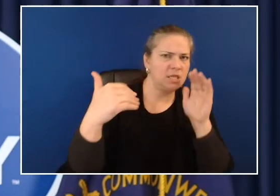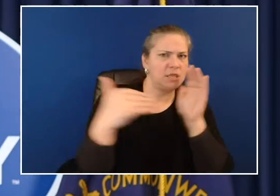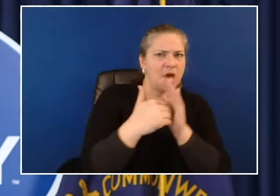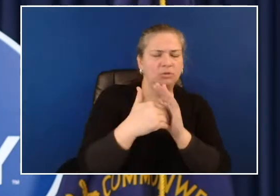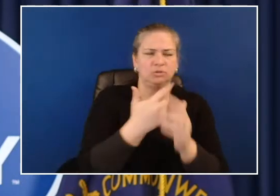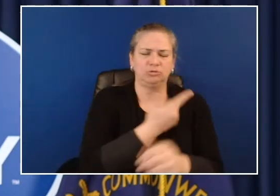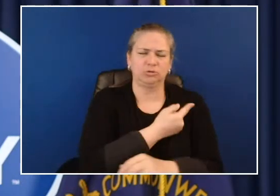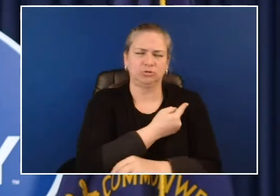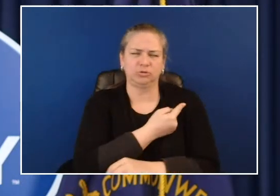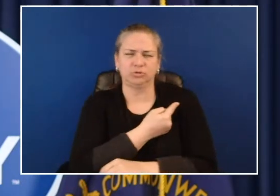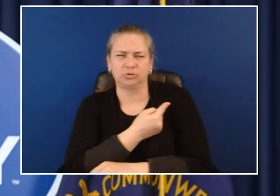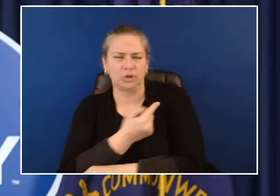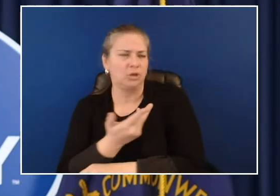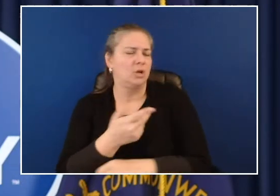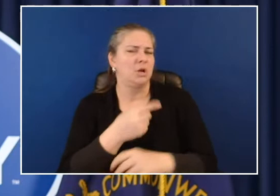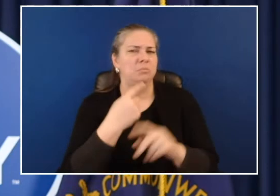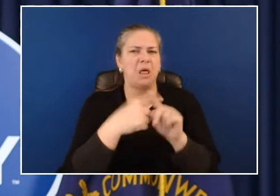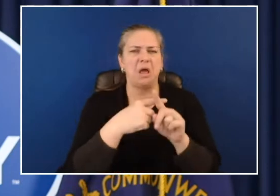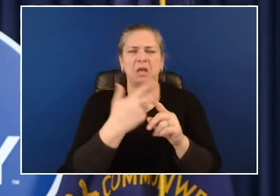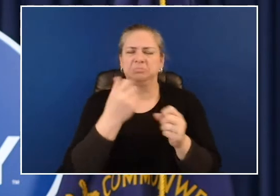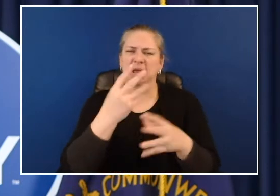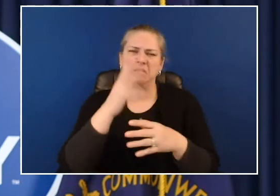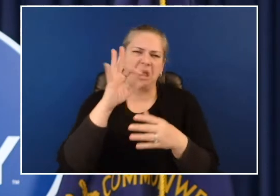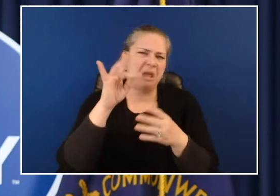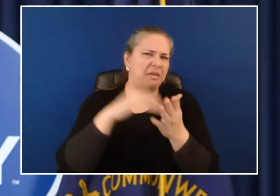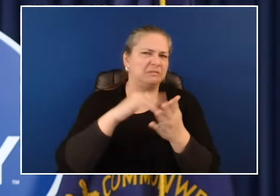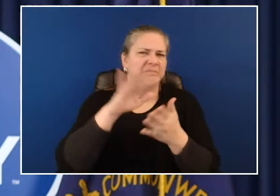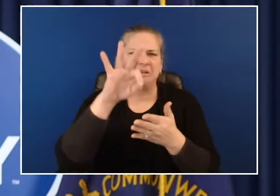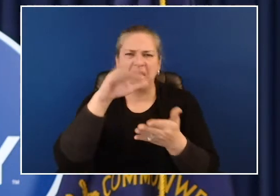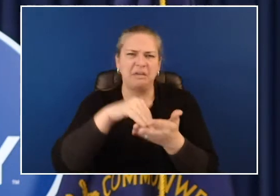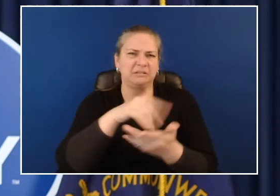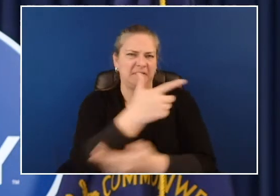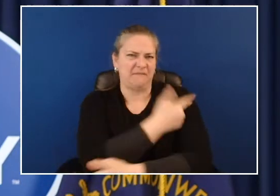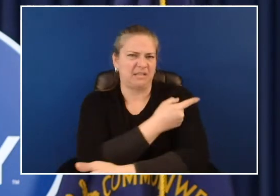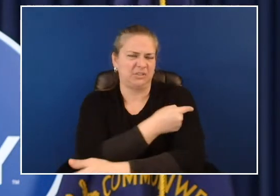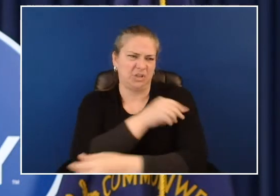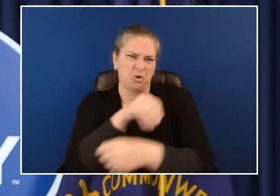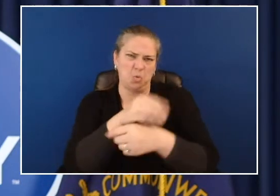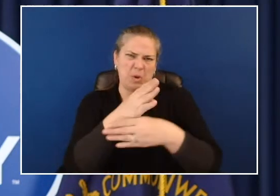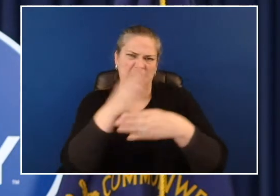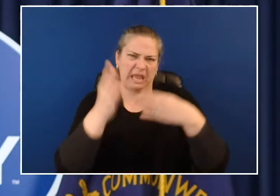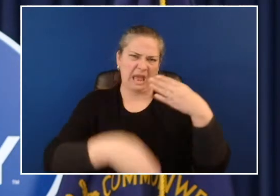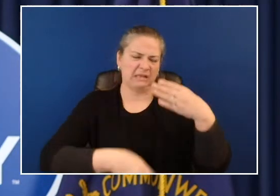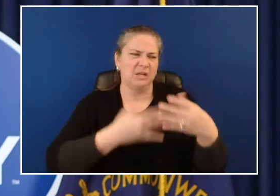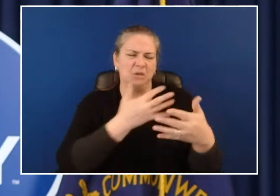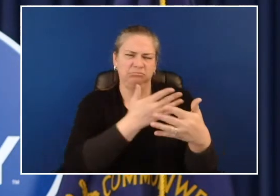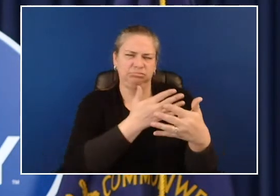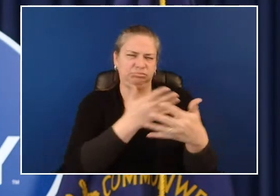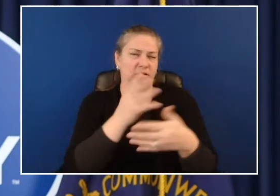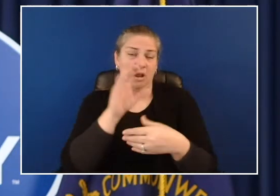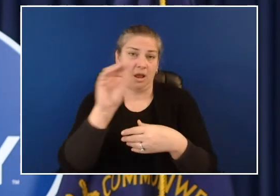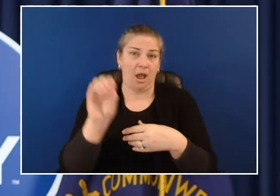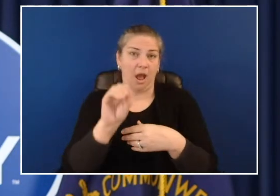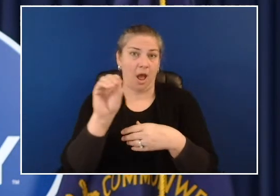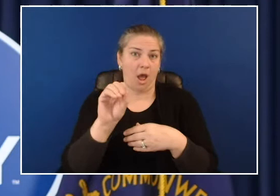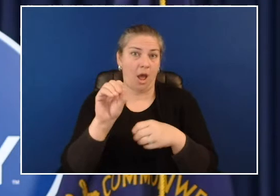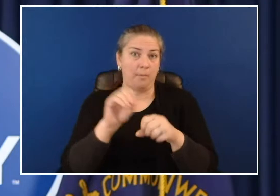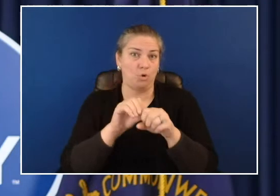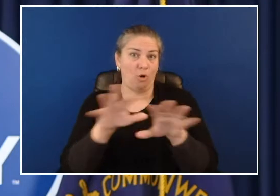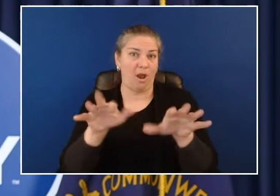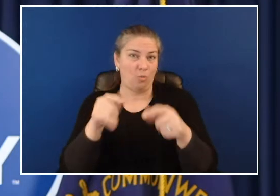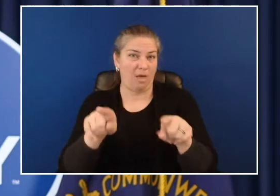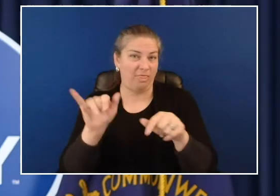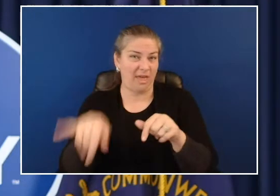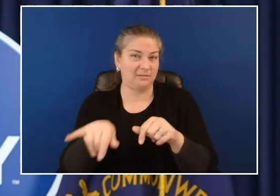plus, 8,000, 9,000 plus vaccinations over a weekend as Omicron was going up. This